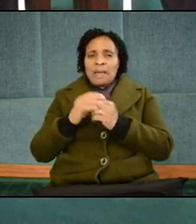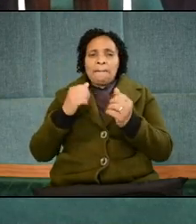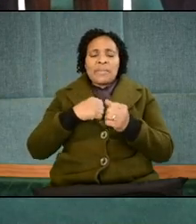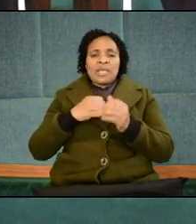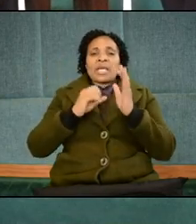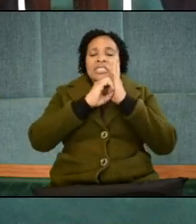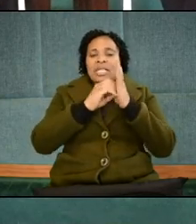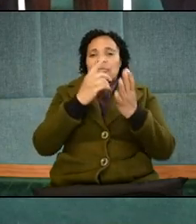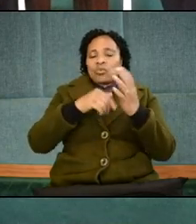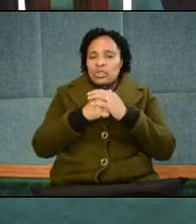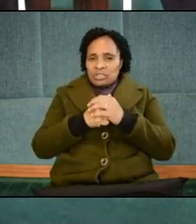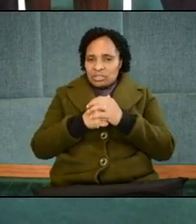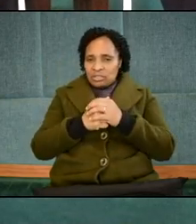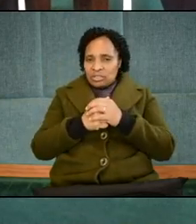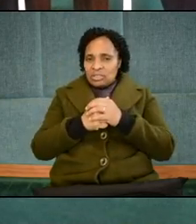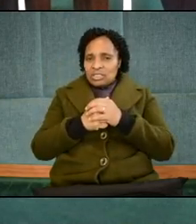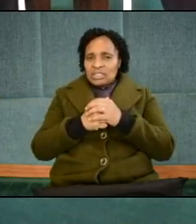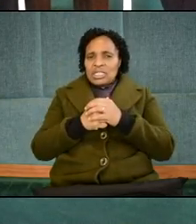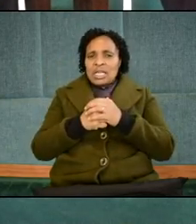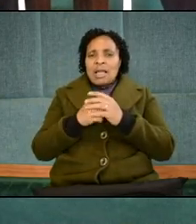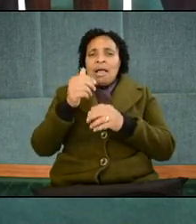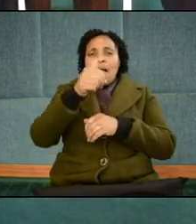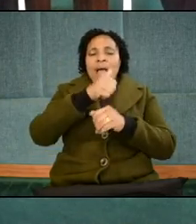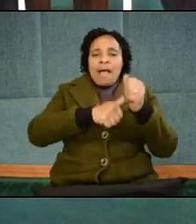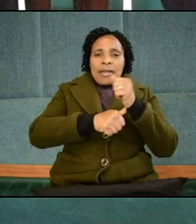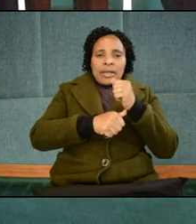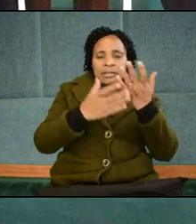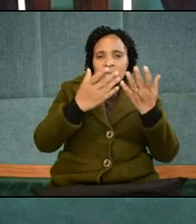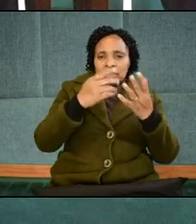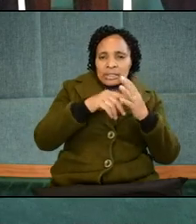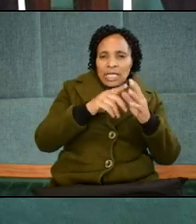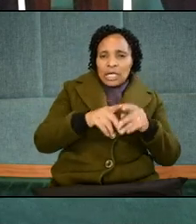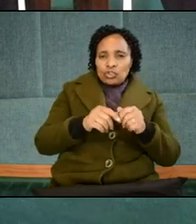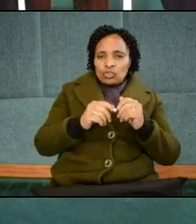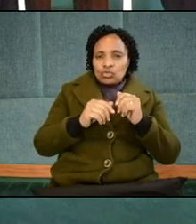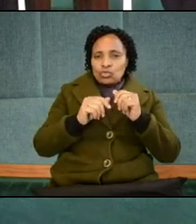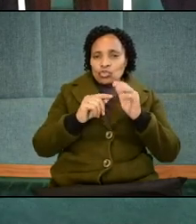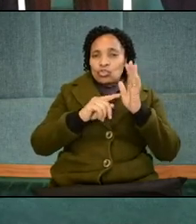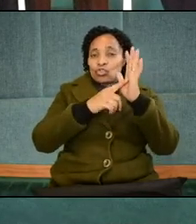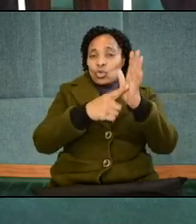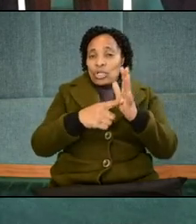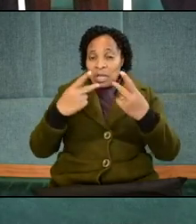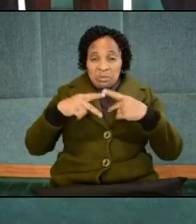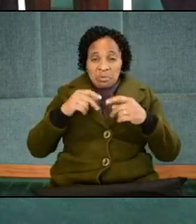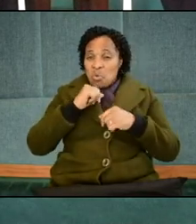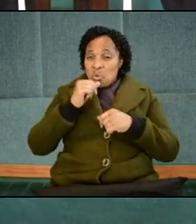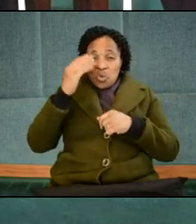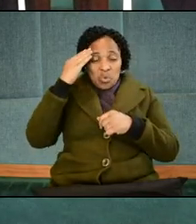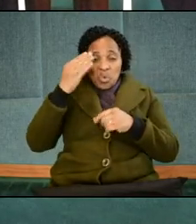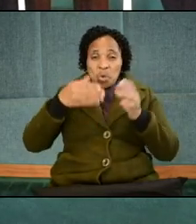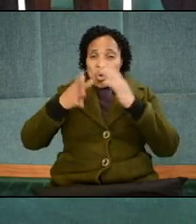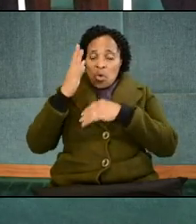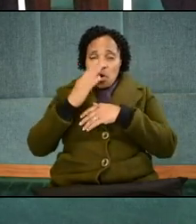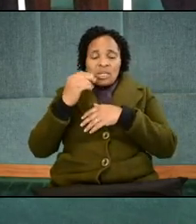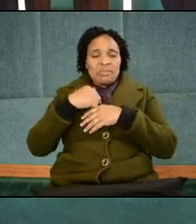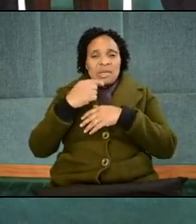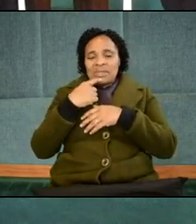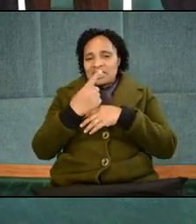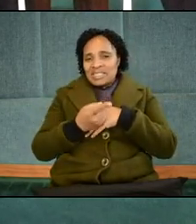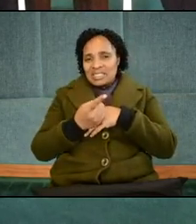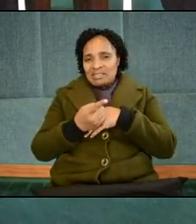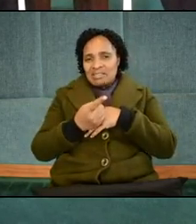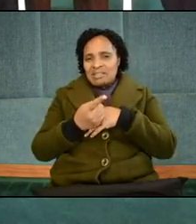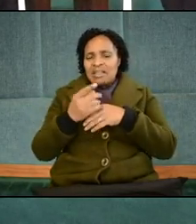of key leaders who fall and are exposed to as hypocrites. Mm-hmm. Okay. Okay, I'd say that